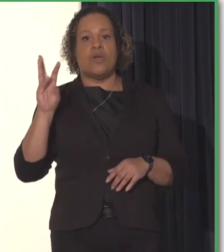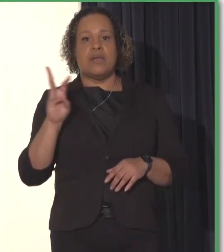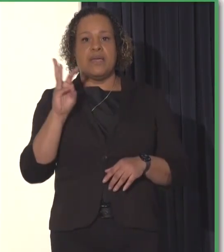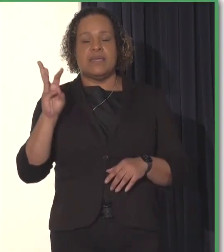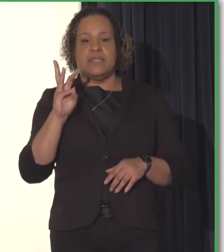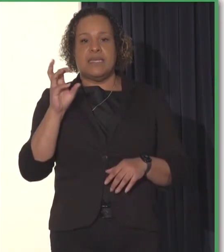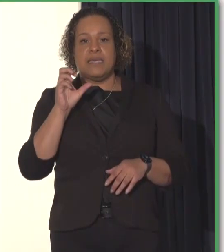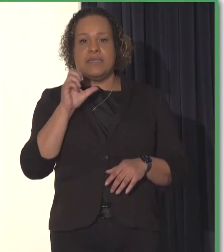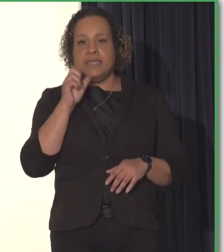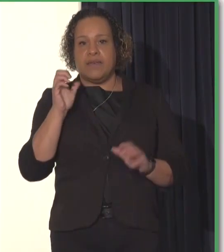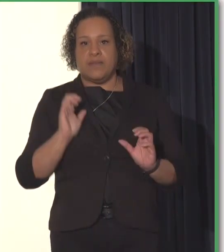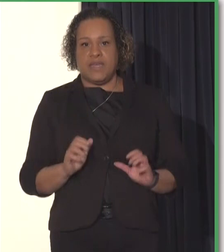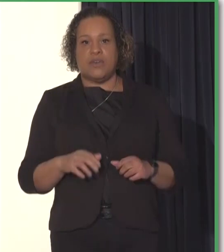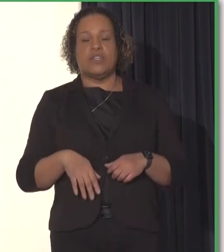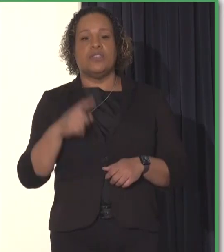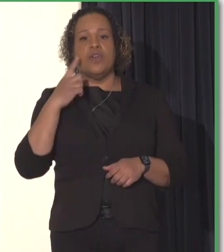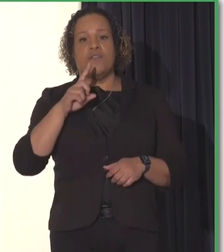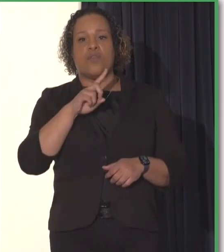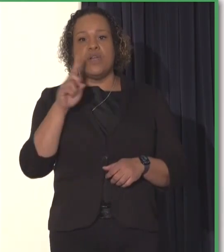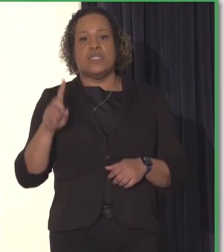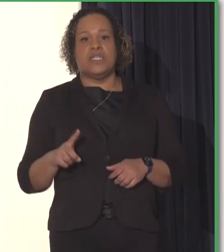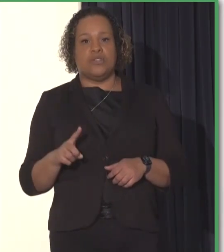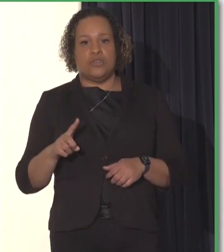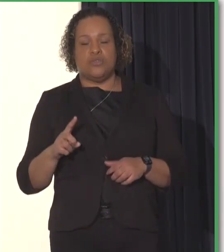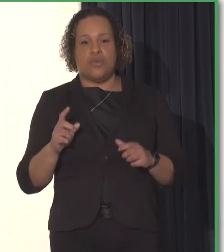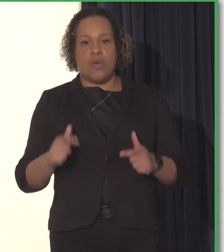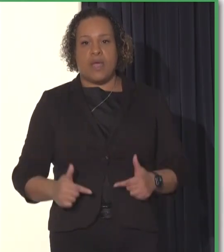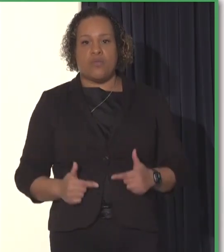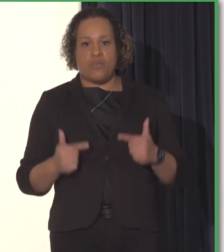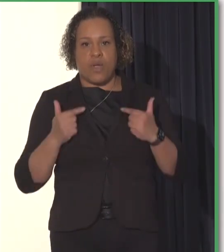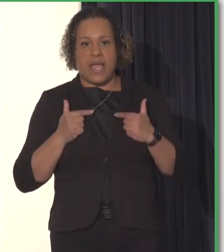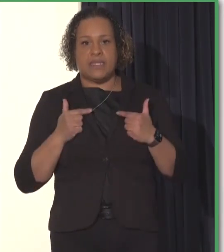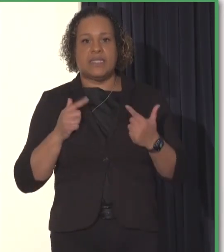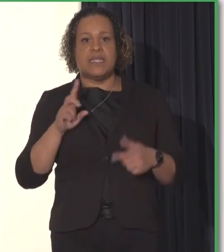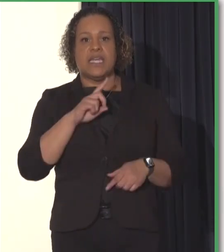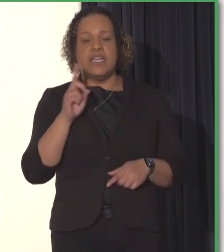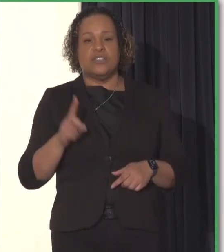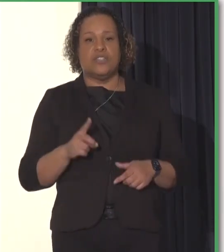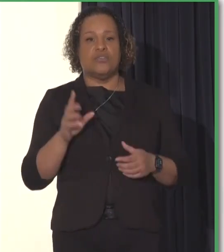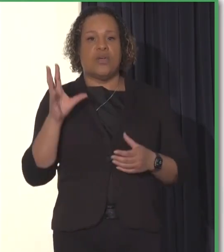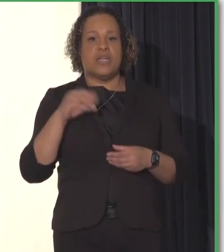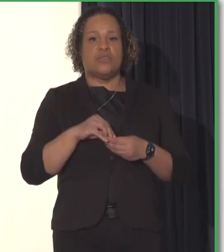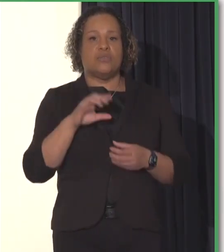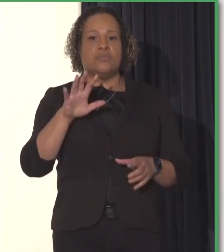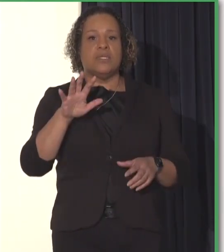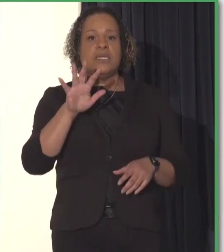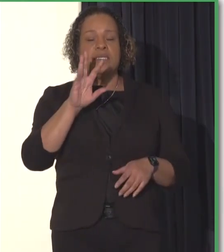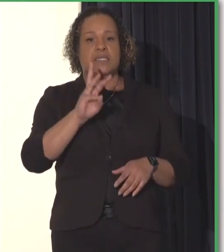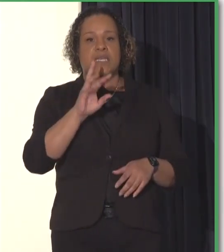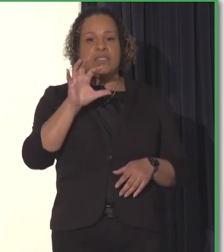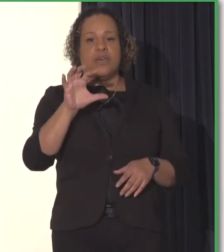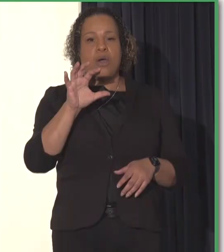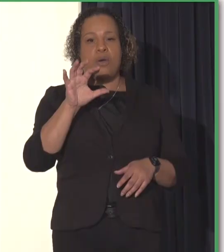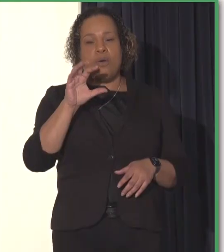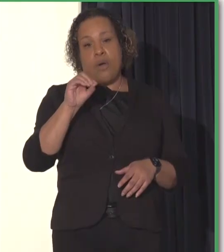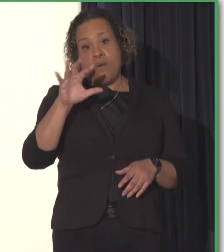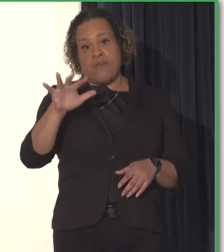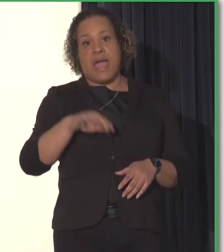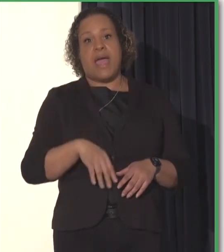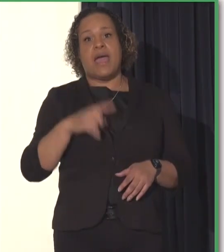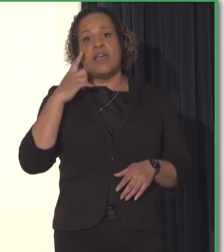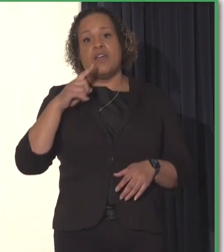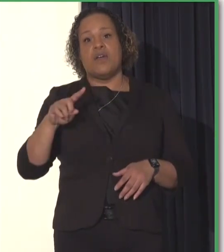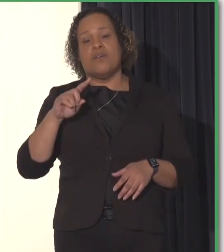For Detroit residency, we have Detroit total sworn 605, for non-Detroiters 2,013.